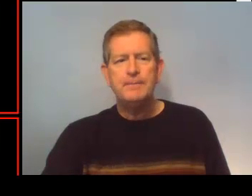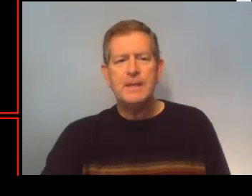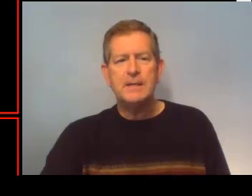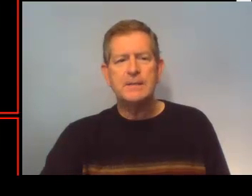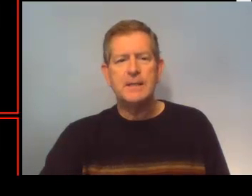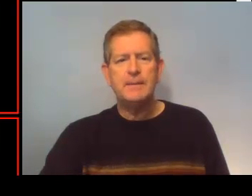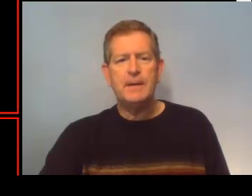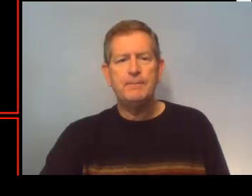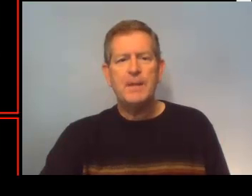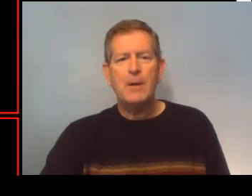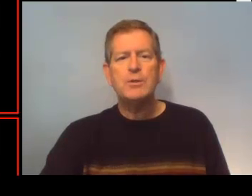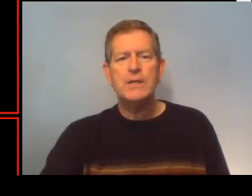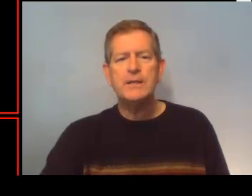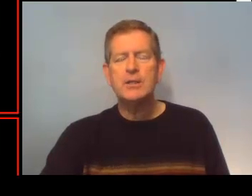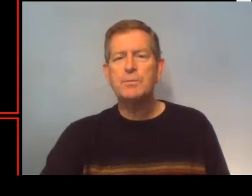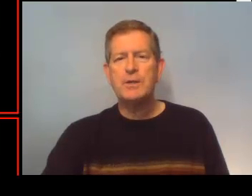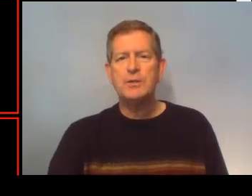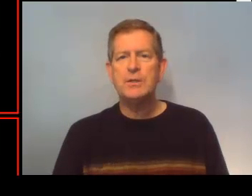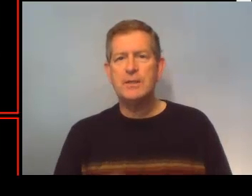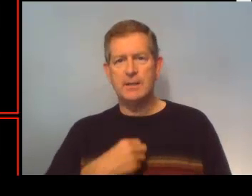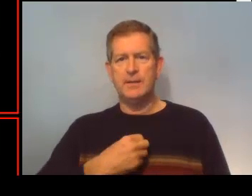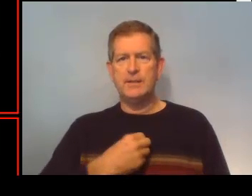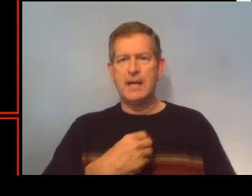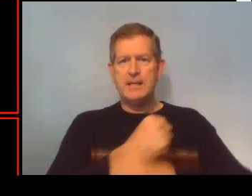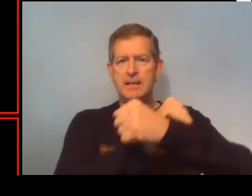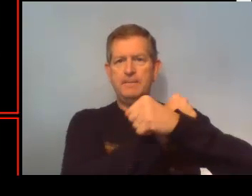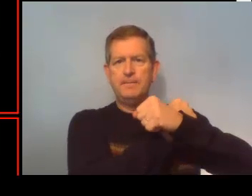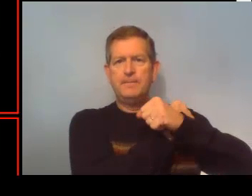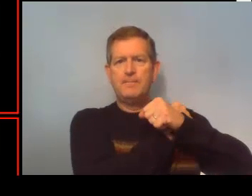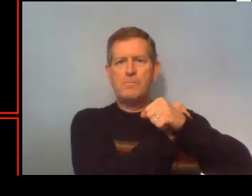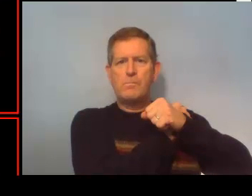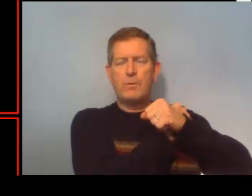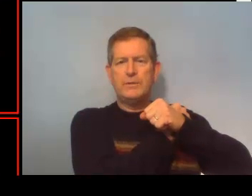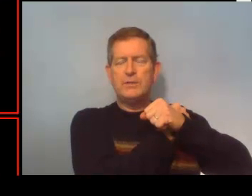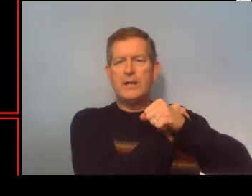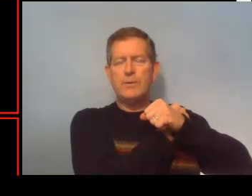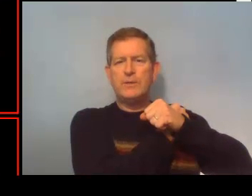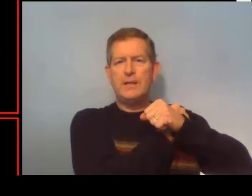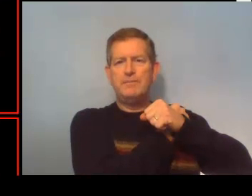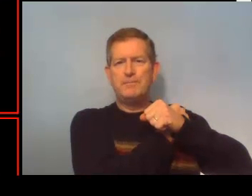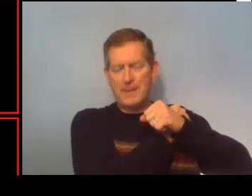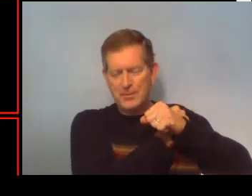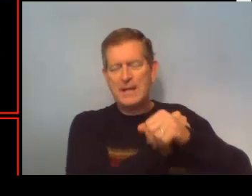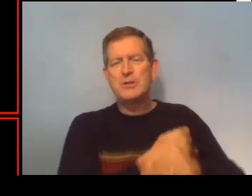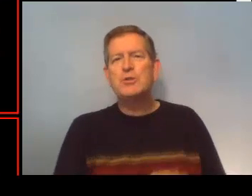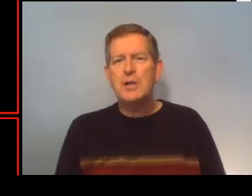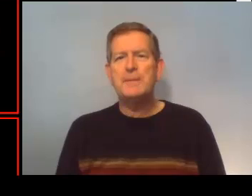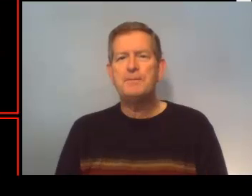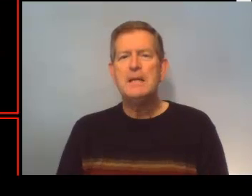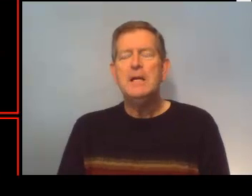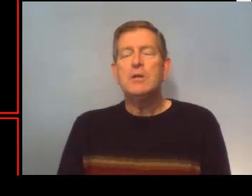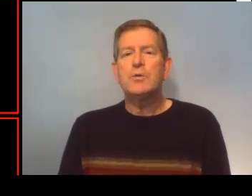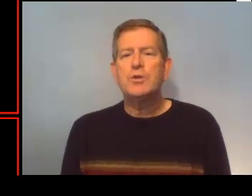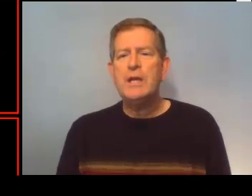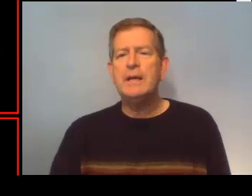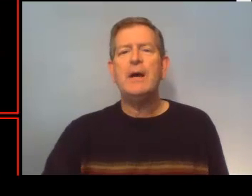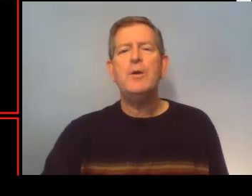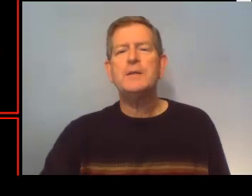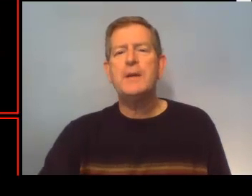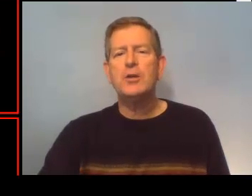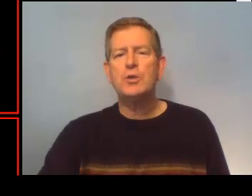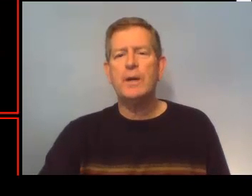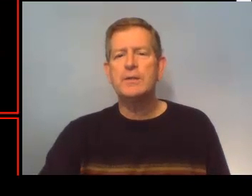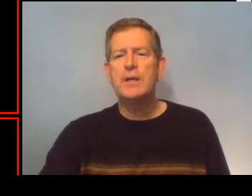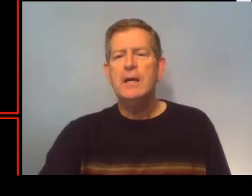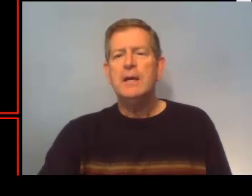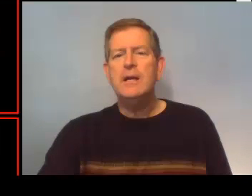here is how would you say this expression? Just this idea. We just said it recently. Yeah, okay, it's j'ai. So j'ai, and now you